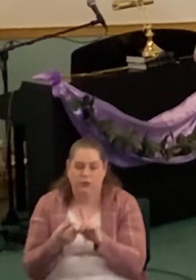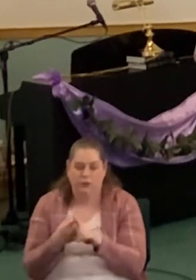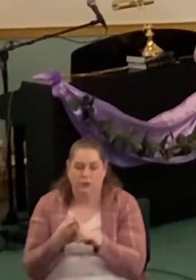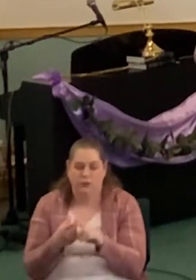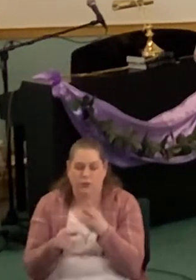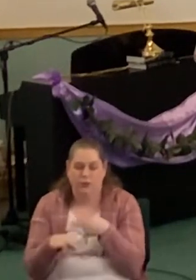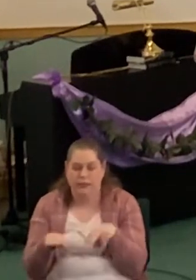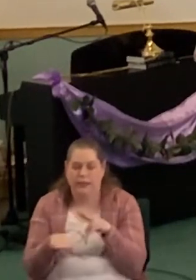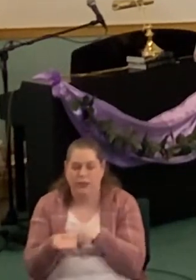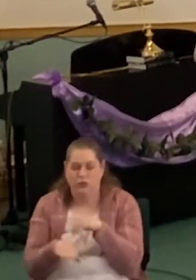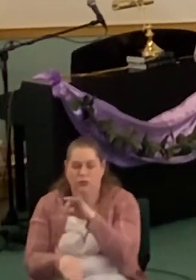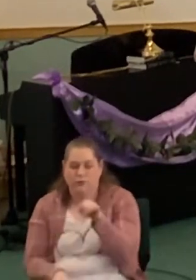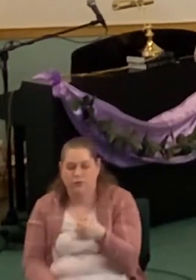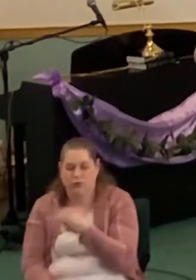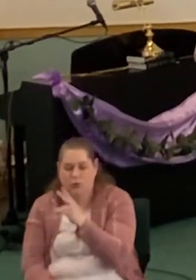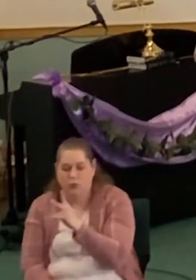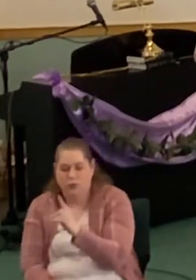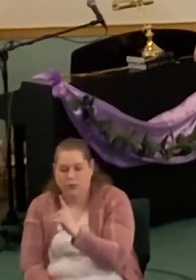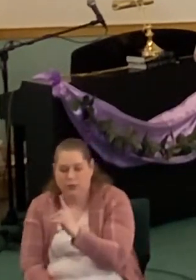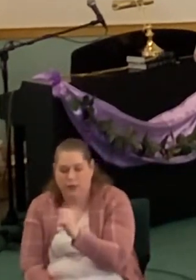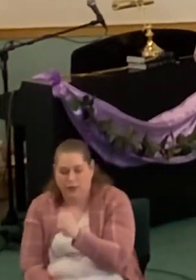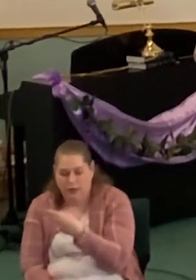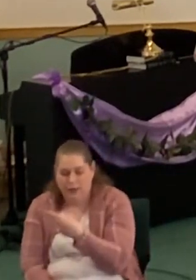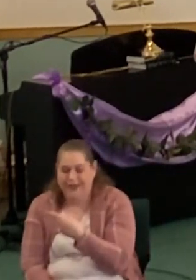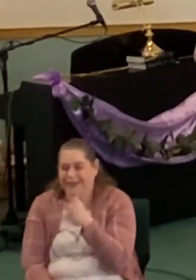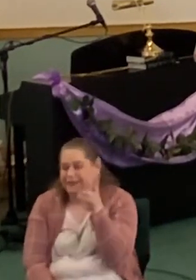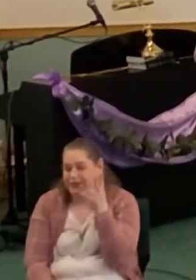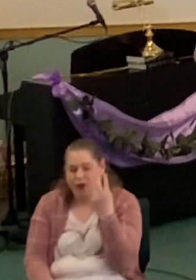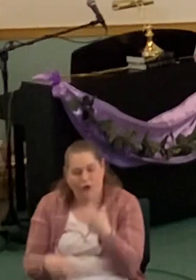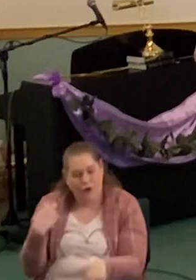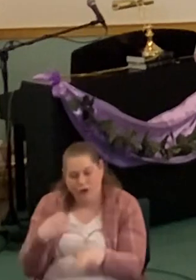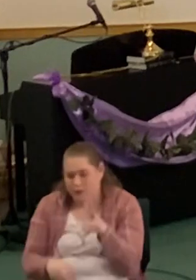the nation of Judah. They're hard to hear. It's hard